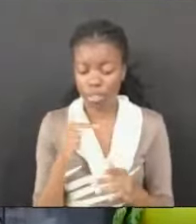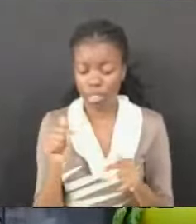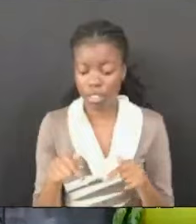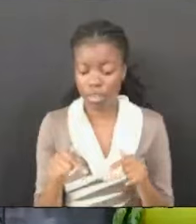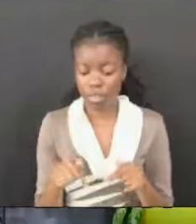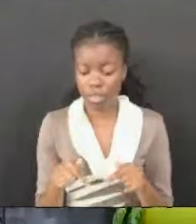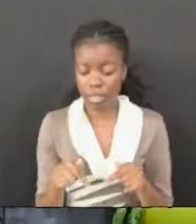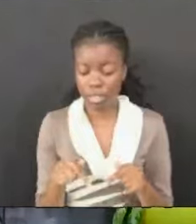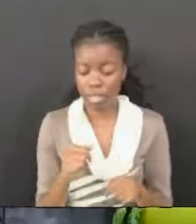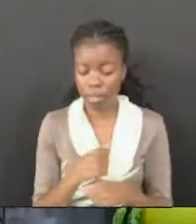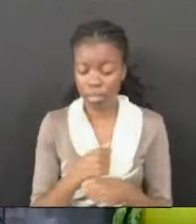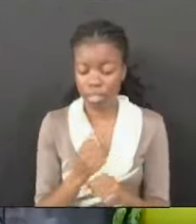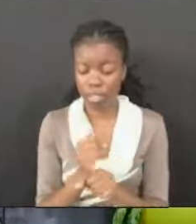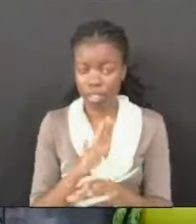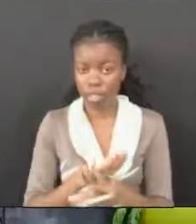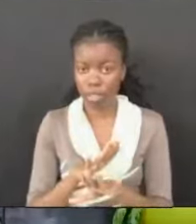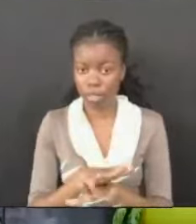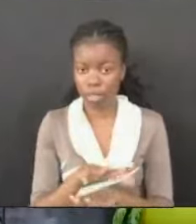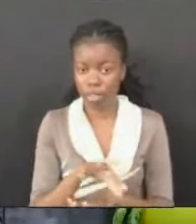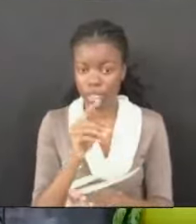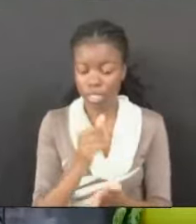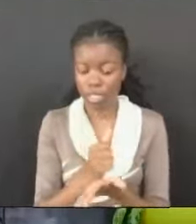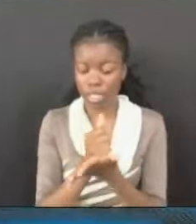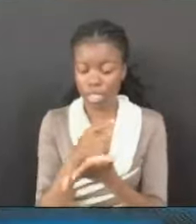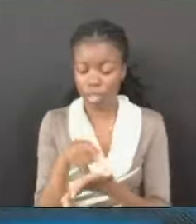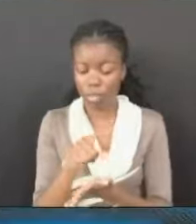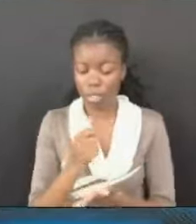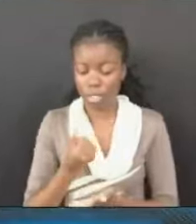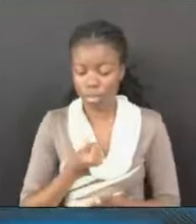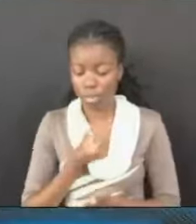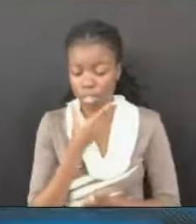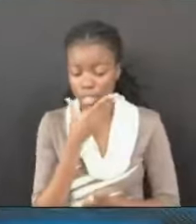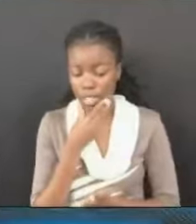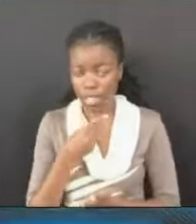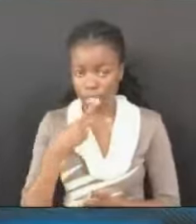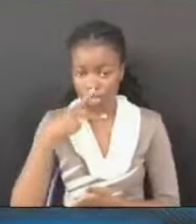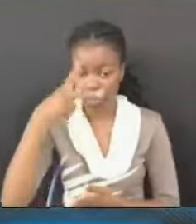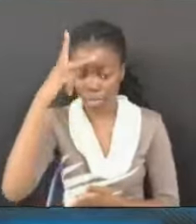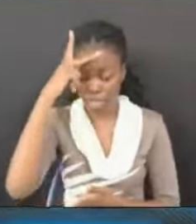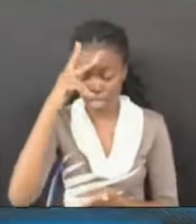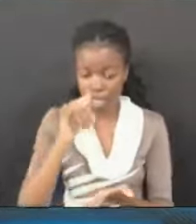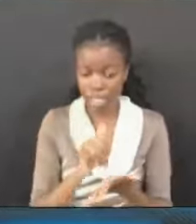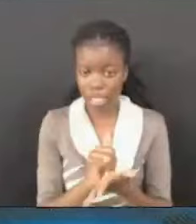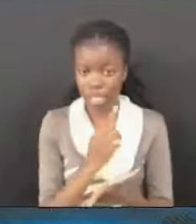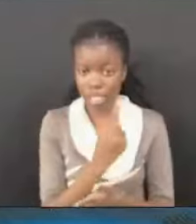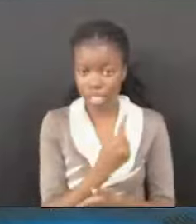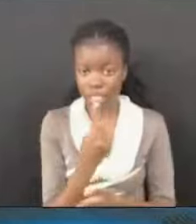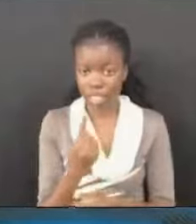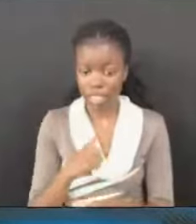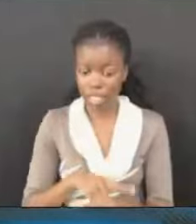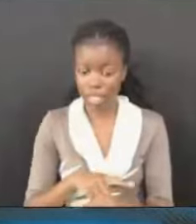good choices. Help us, O God, boys and girls and parents, that every single moment we